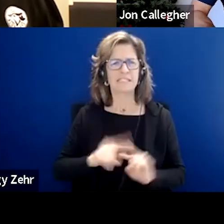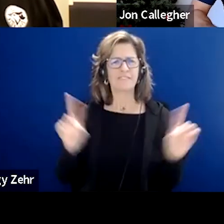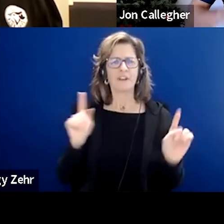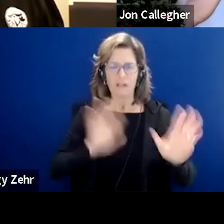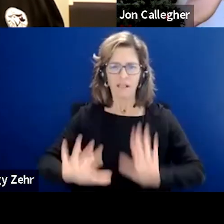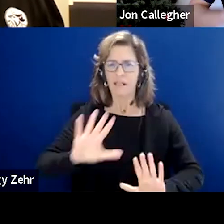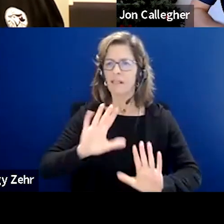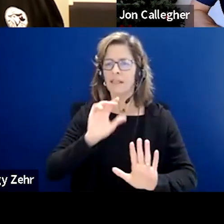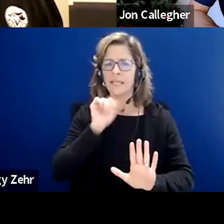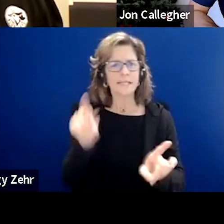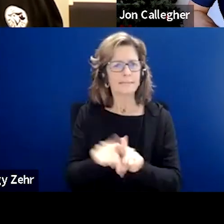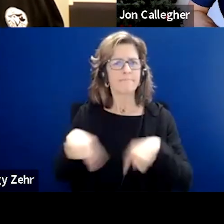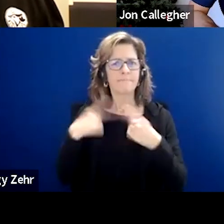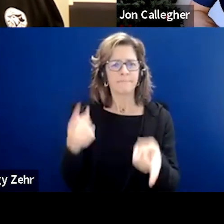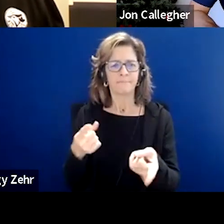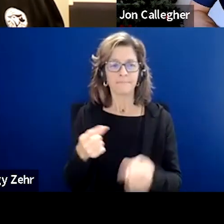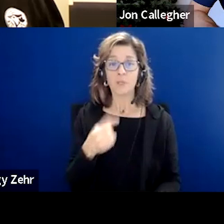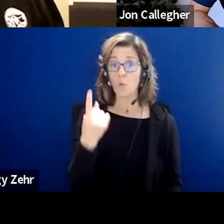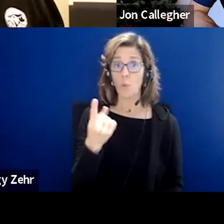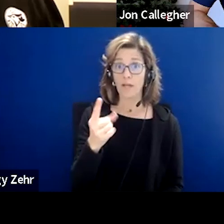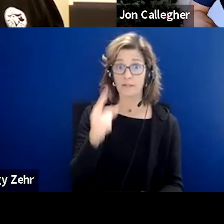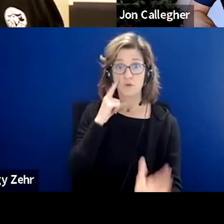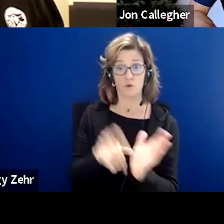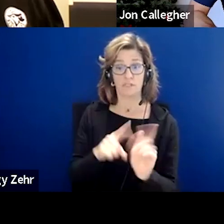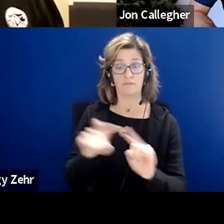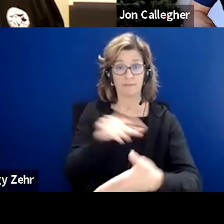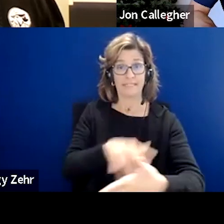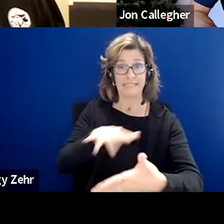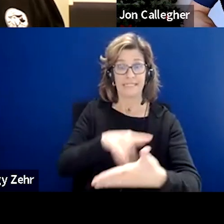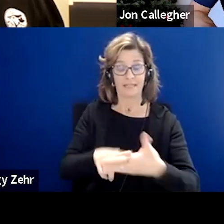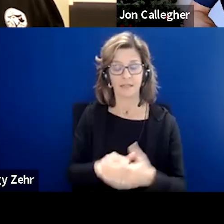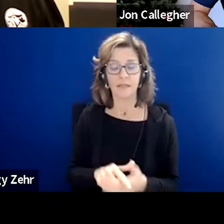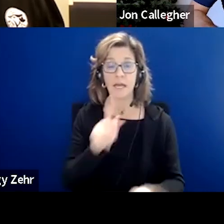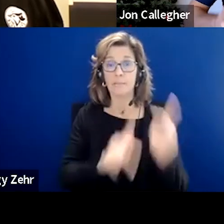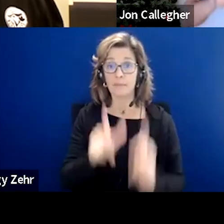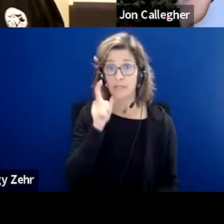among workers with disabilities, they perceive